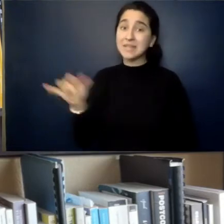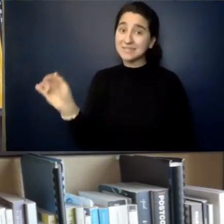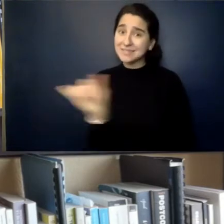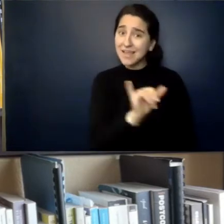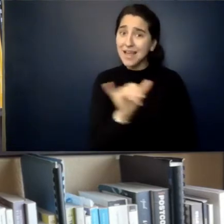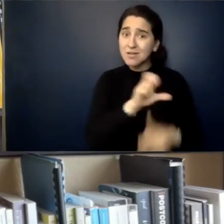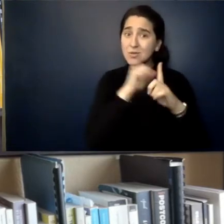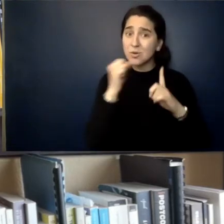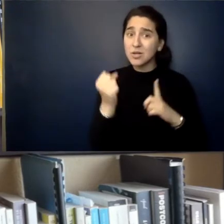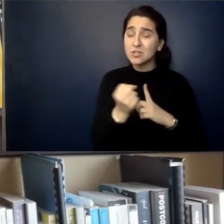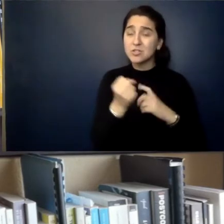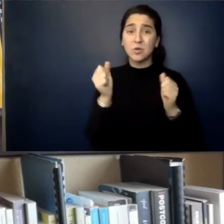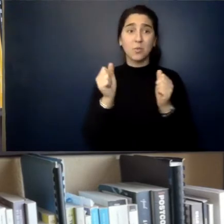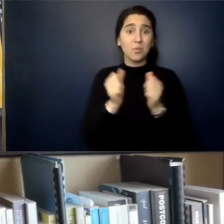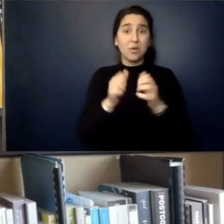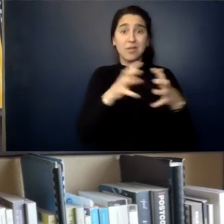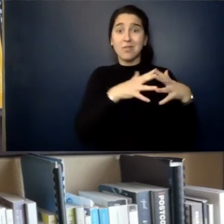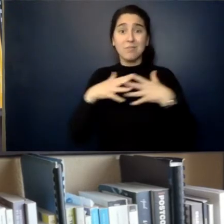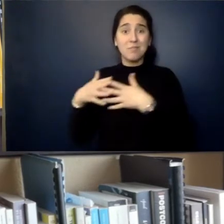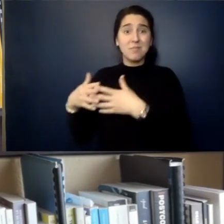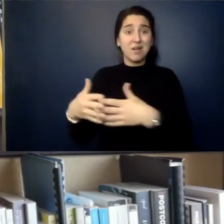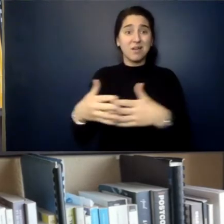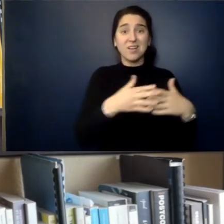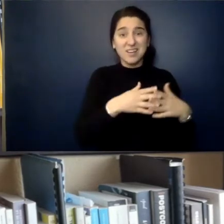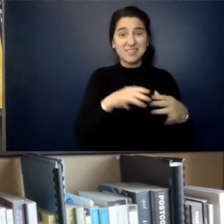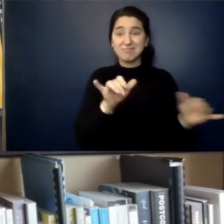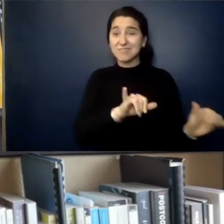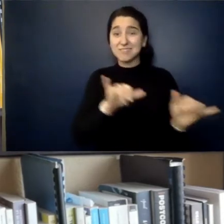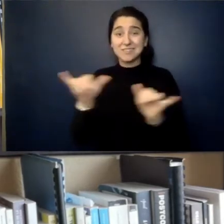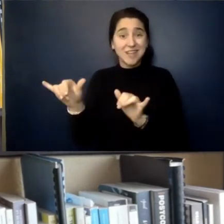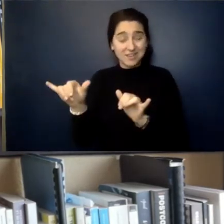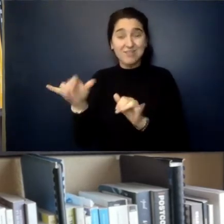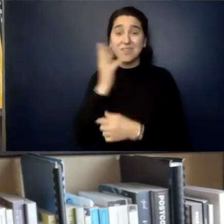tells Naboth, the situation is all.